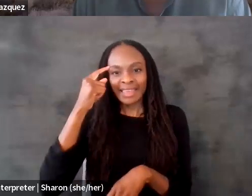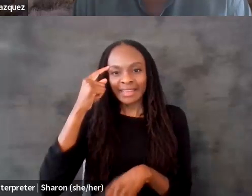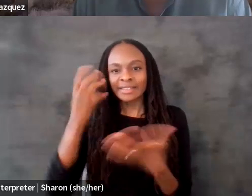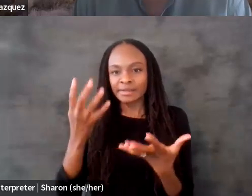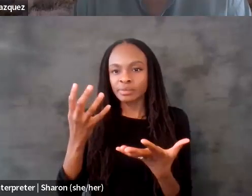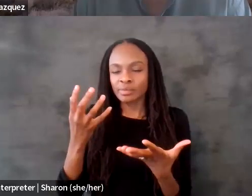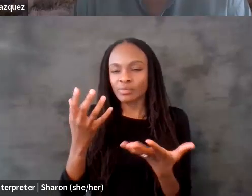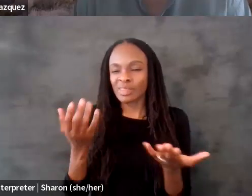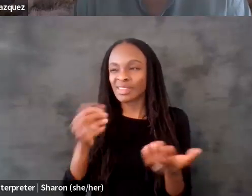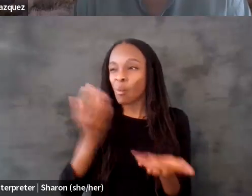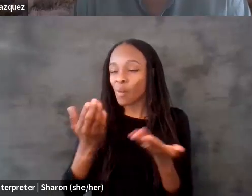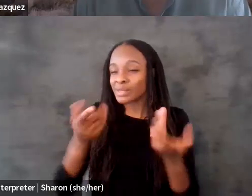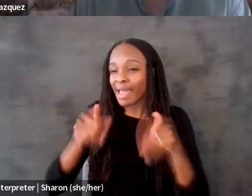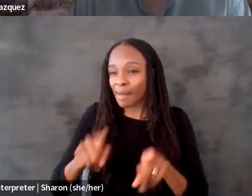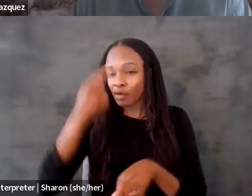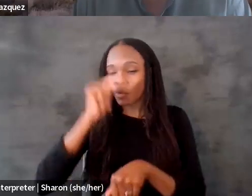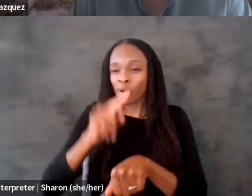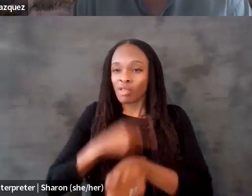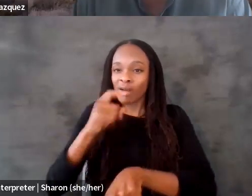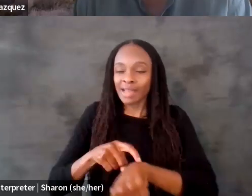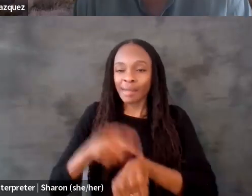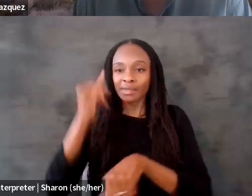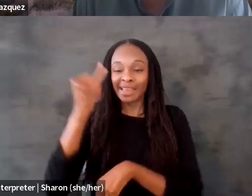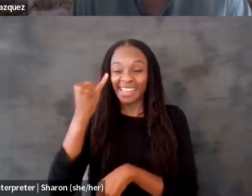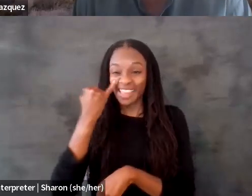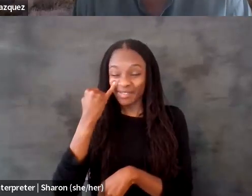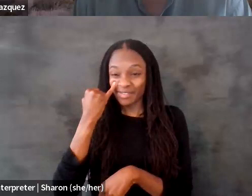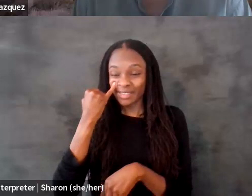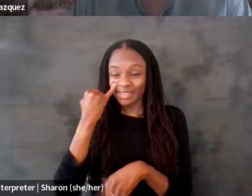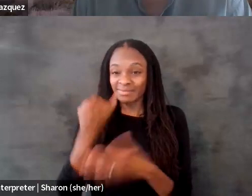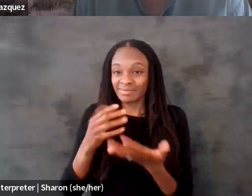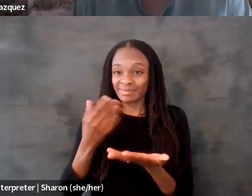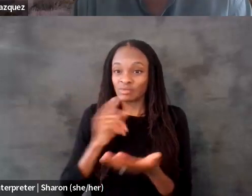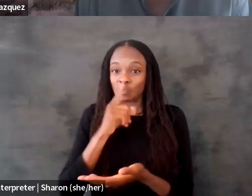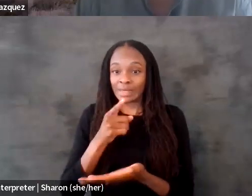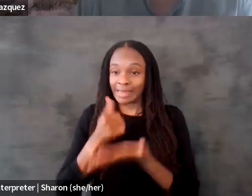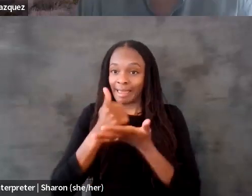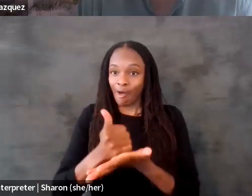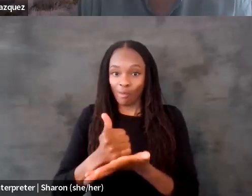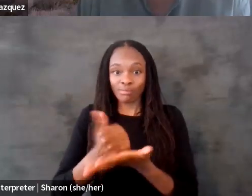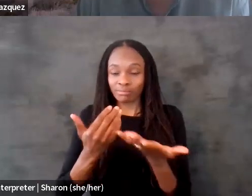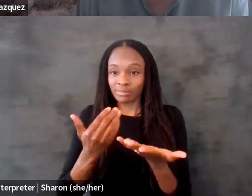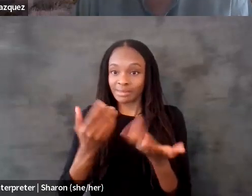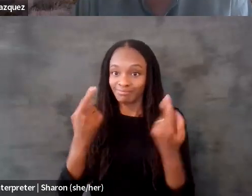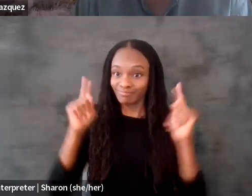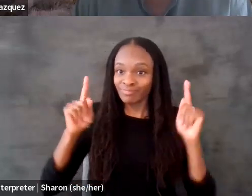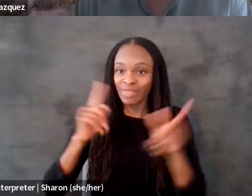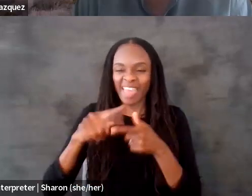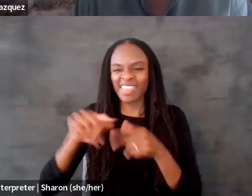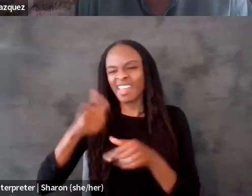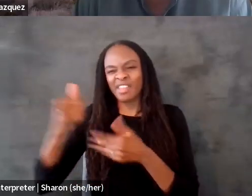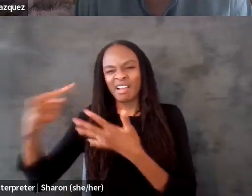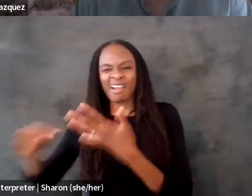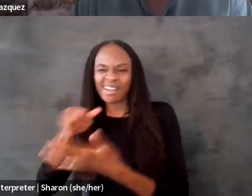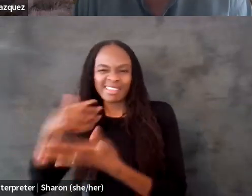happening for a long time, is this idea that, like, if the intervention is really effective, then all these other variables don't matter. And now we're realizing that, like,